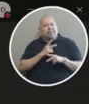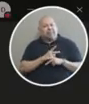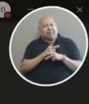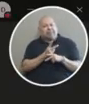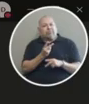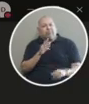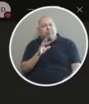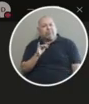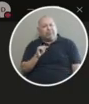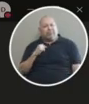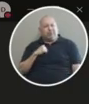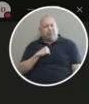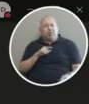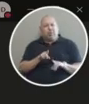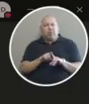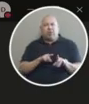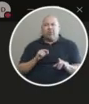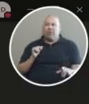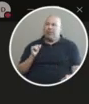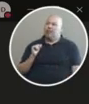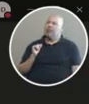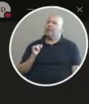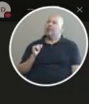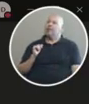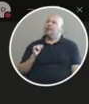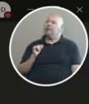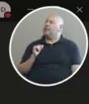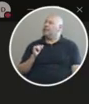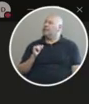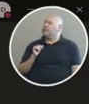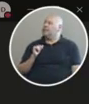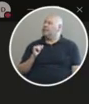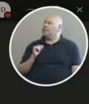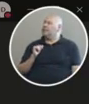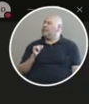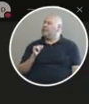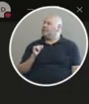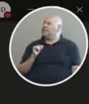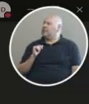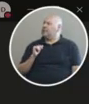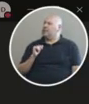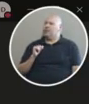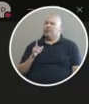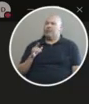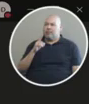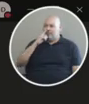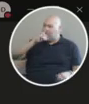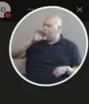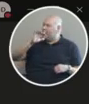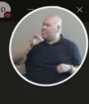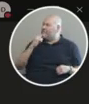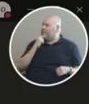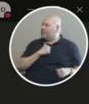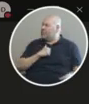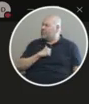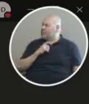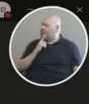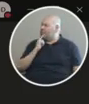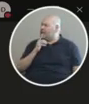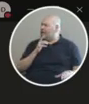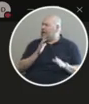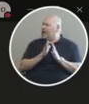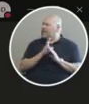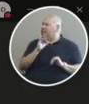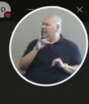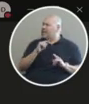grants. We would also include. Jessica, can you pull up the presentation? Yes, I'm sorry, I'm asking